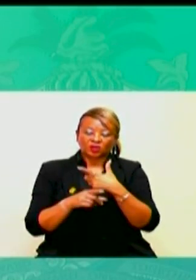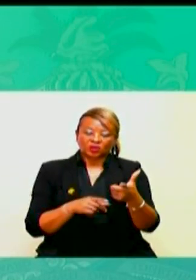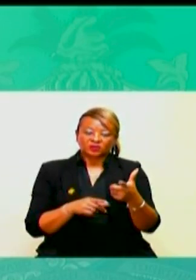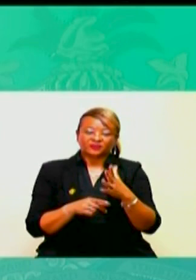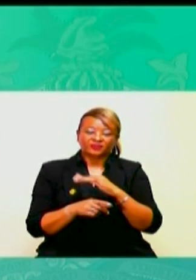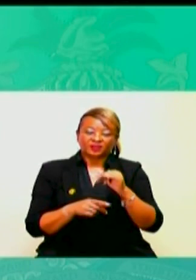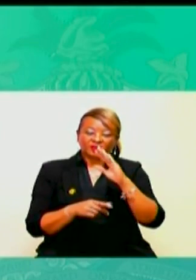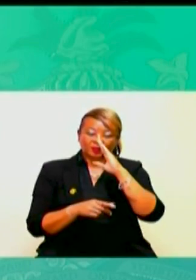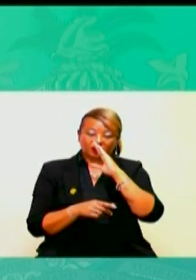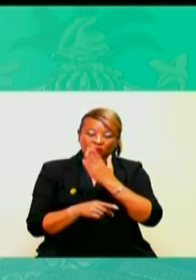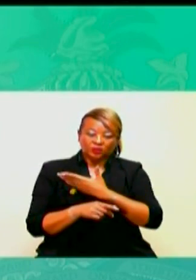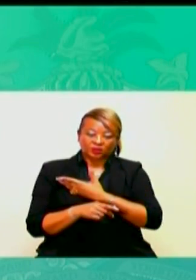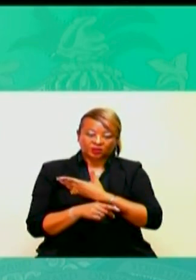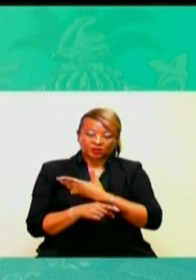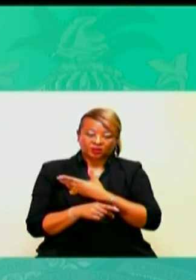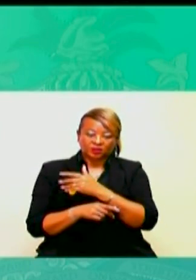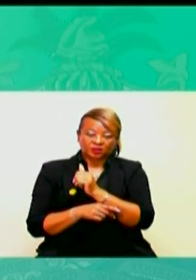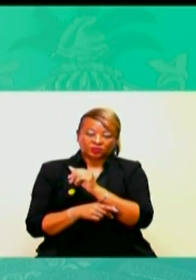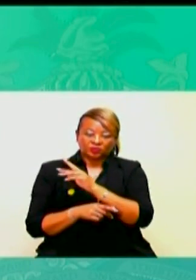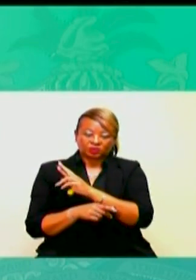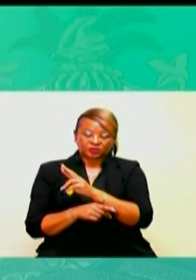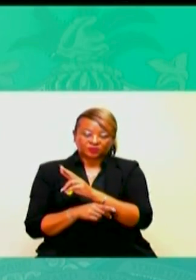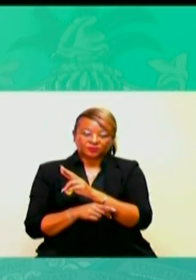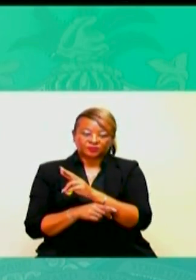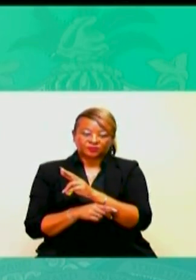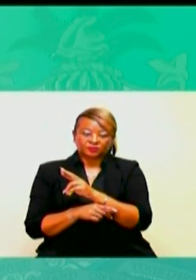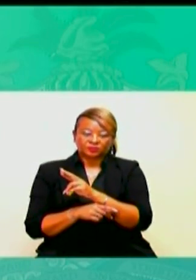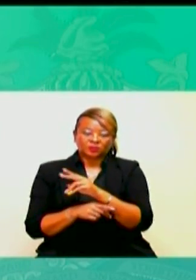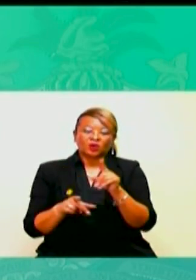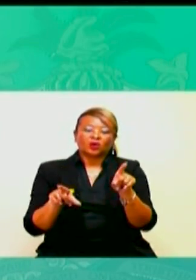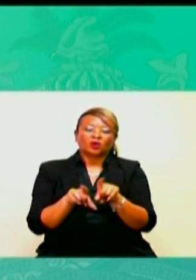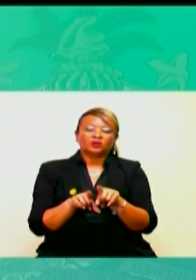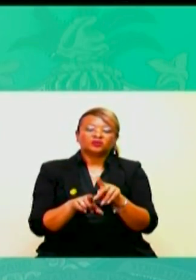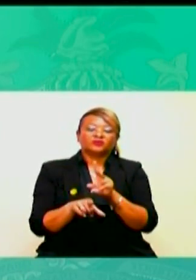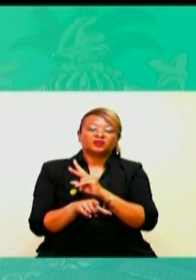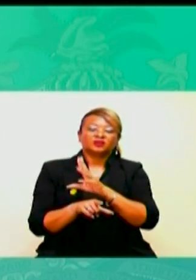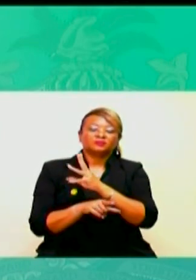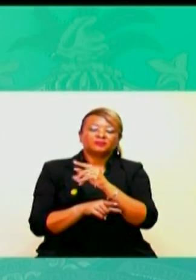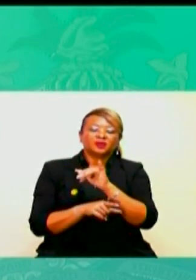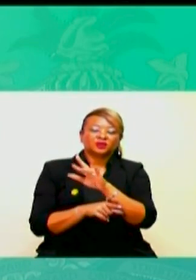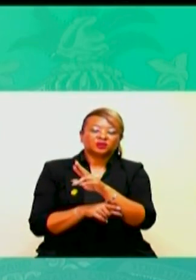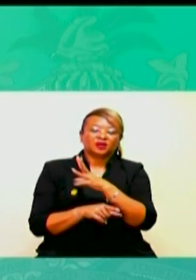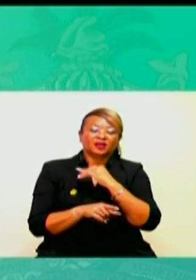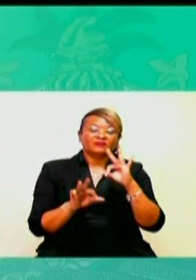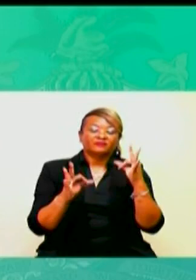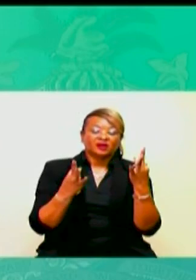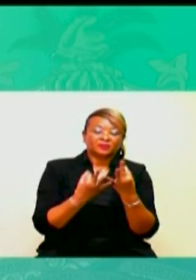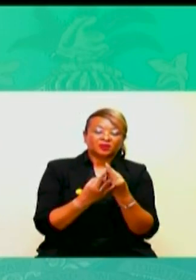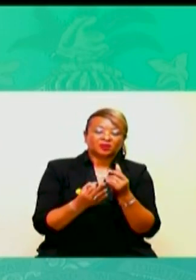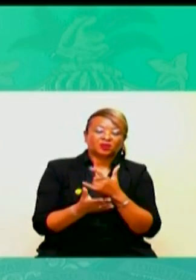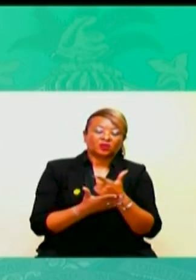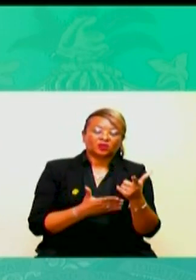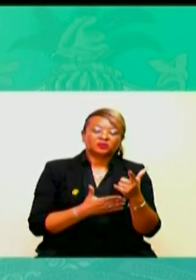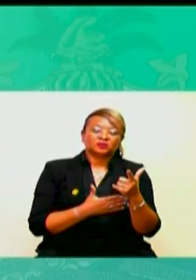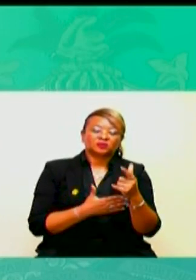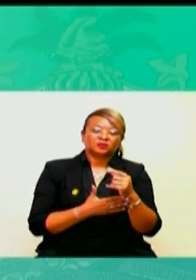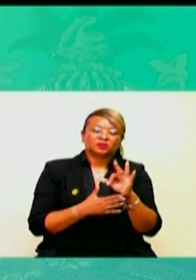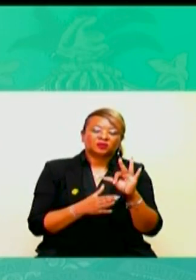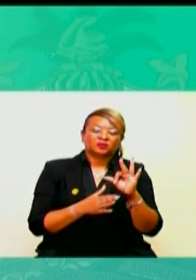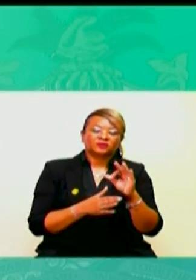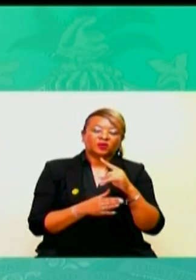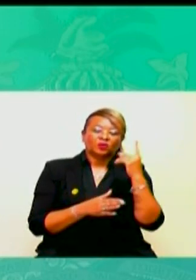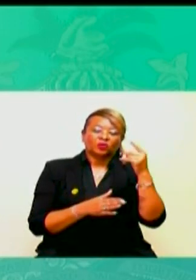daughter, Aniqua Russell. Also, Wernice Major and her family on the loss of her one and only